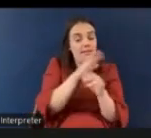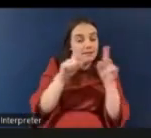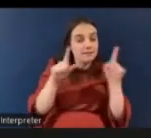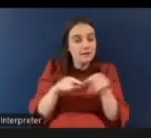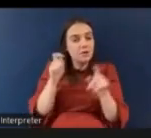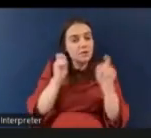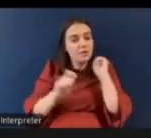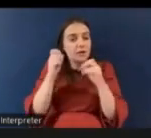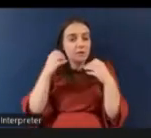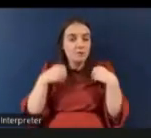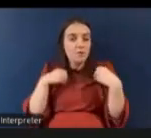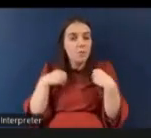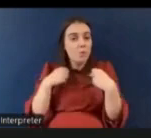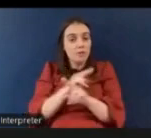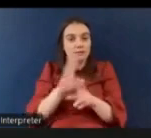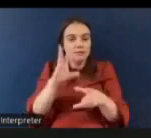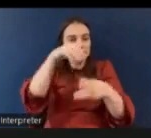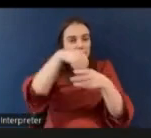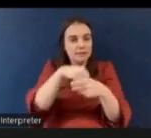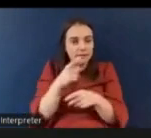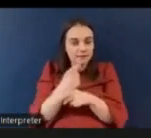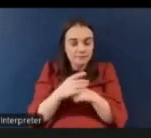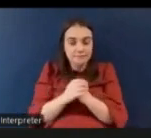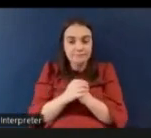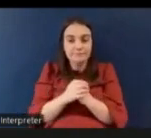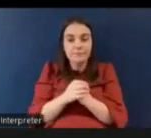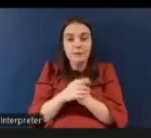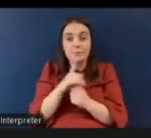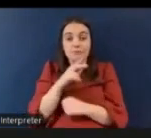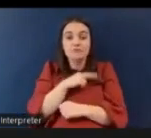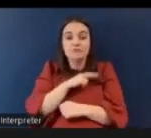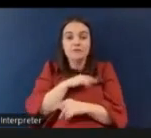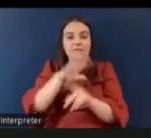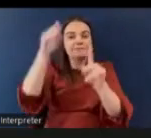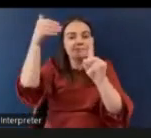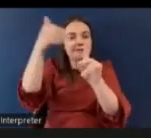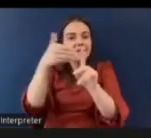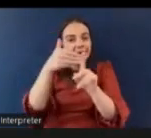own prompts that aren't included there if you'd like. But really what we want you to